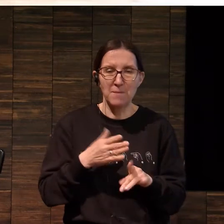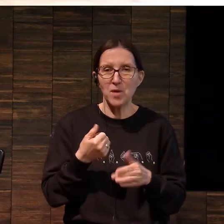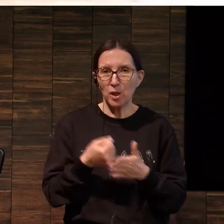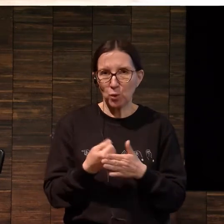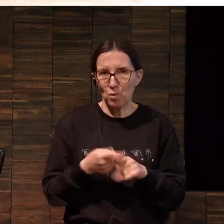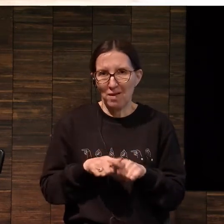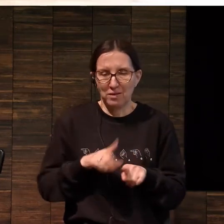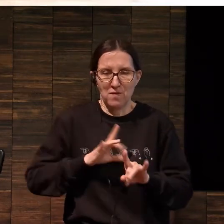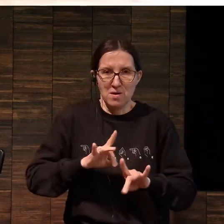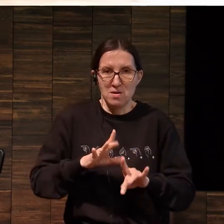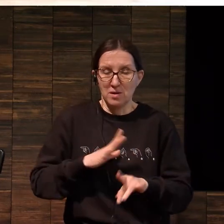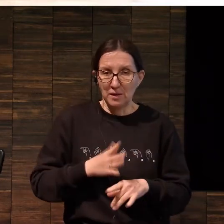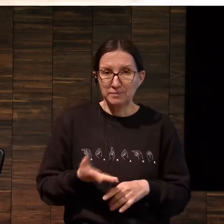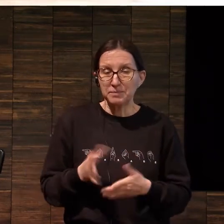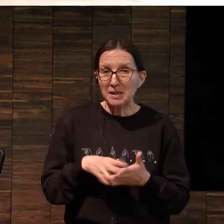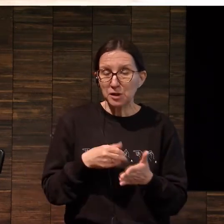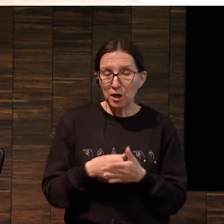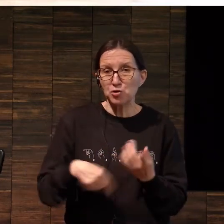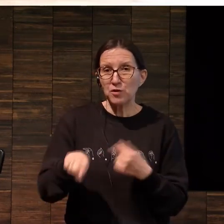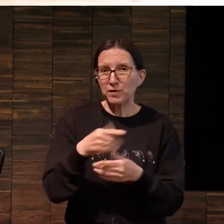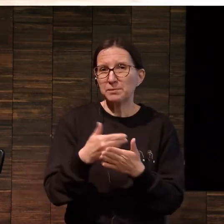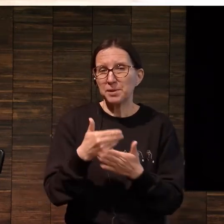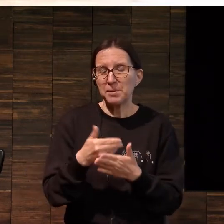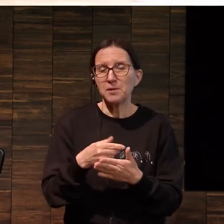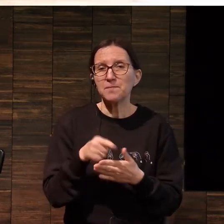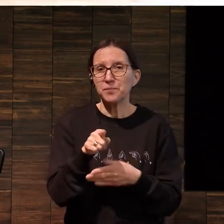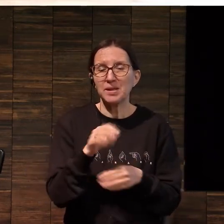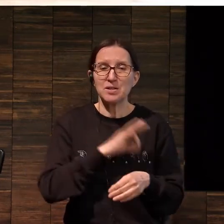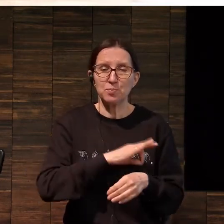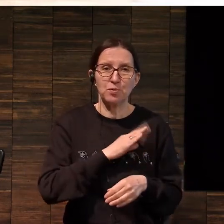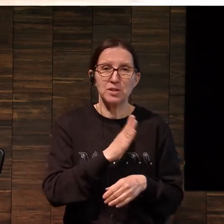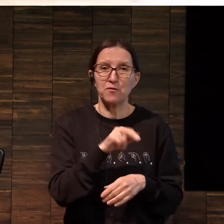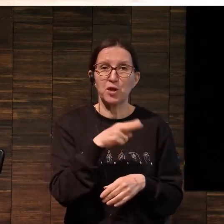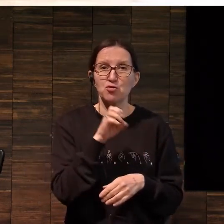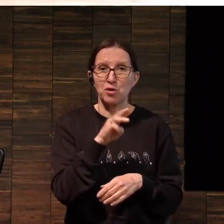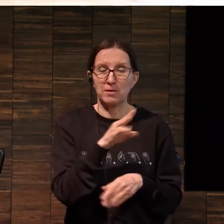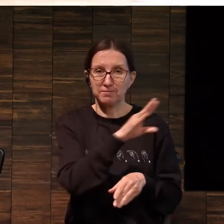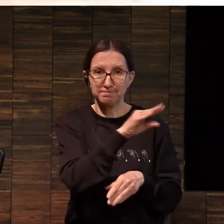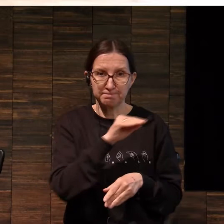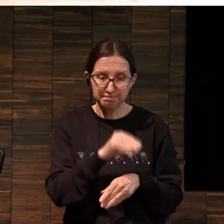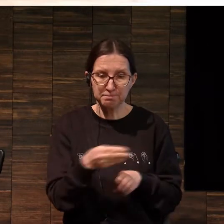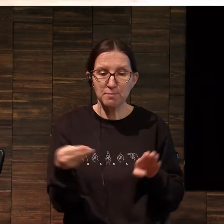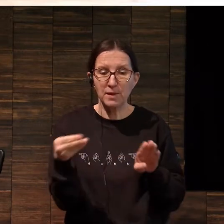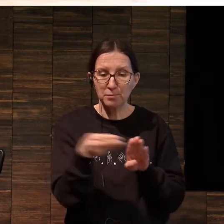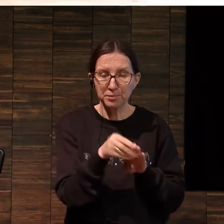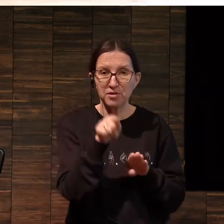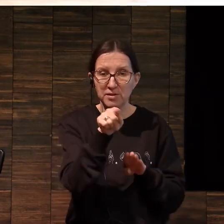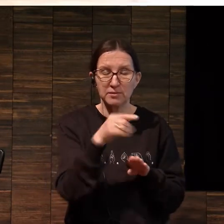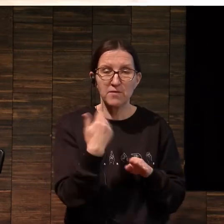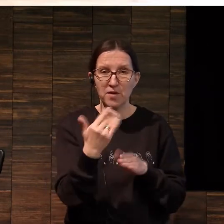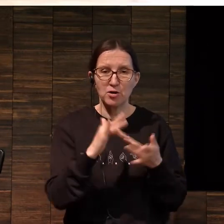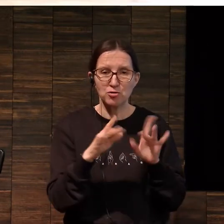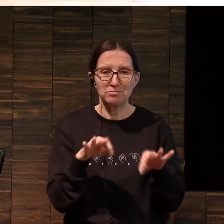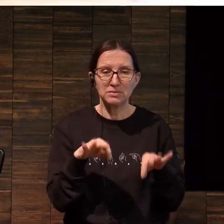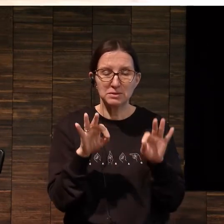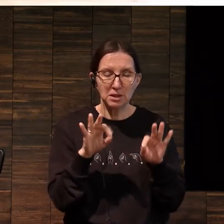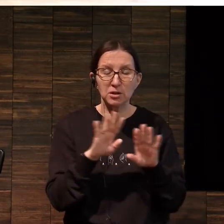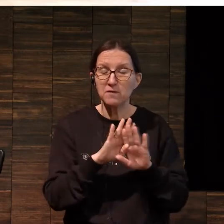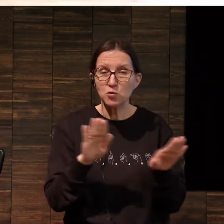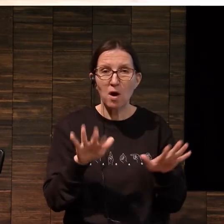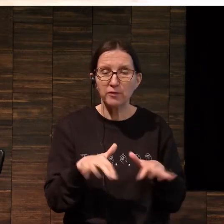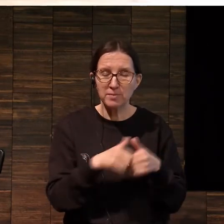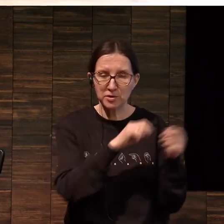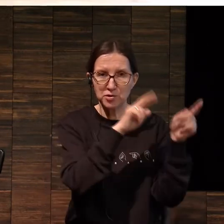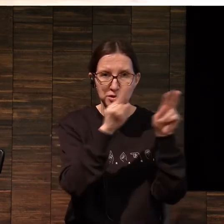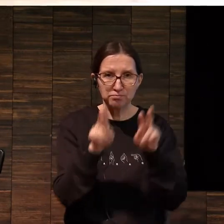So you implement a widget onto your site, and these remediations happen automatically. And one of the most